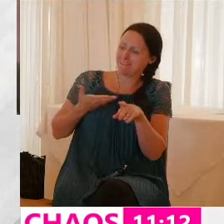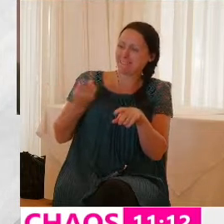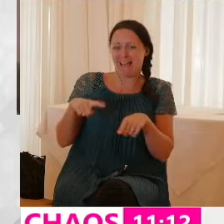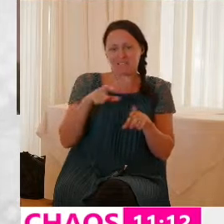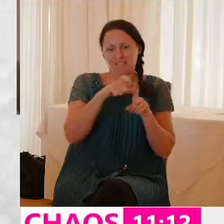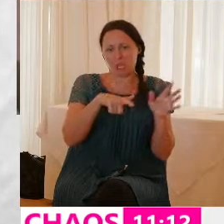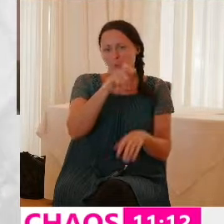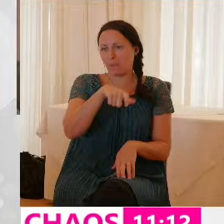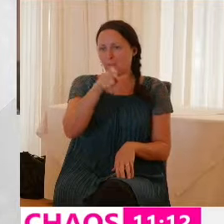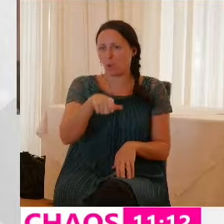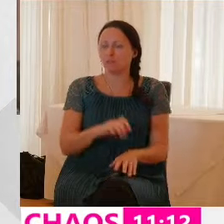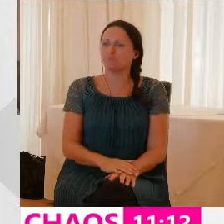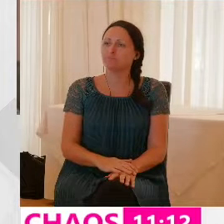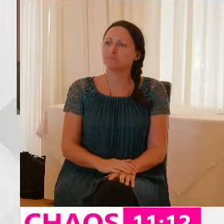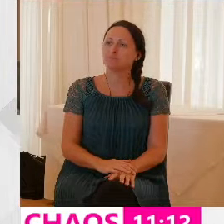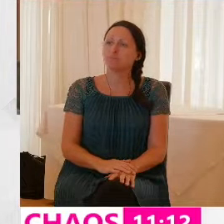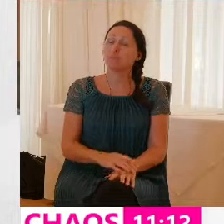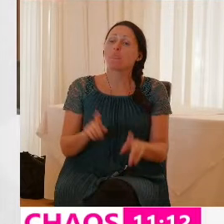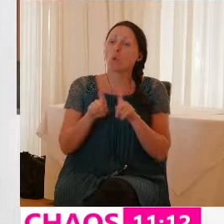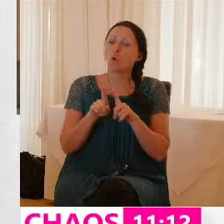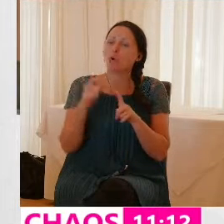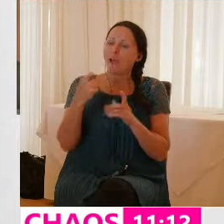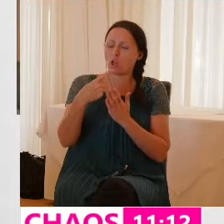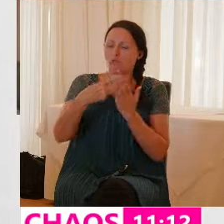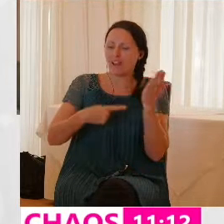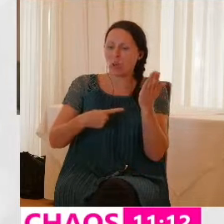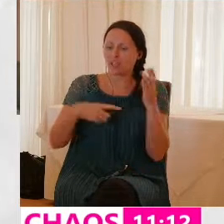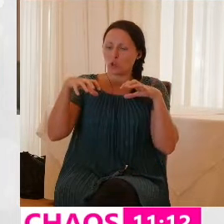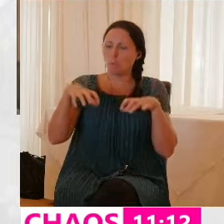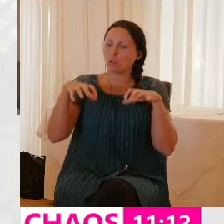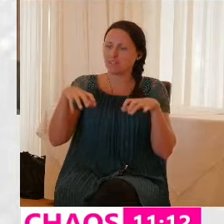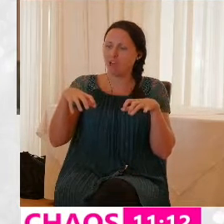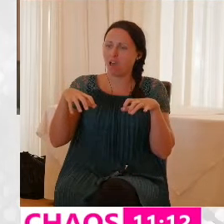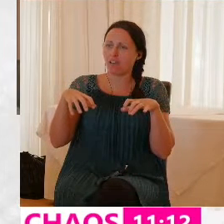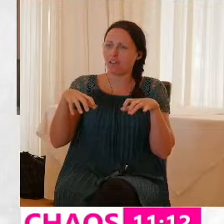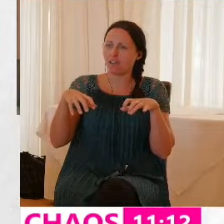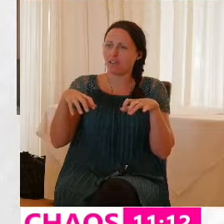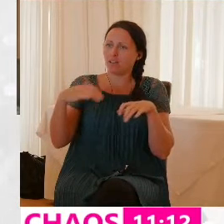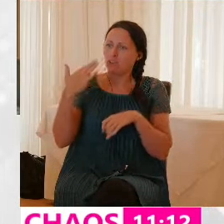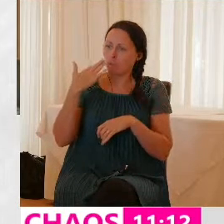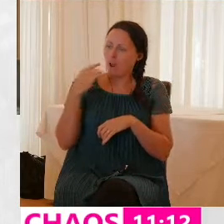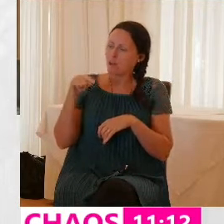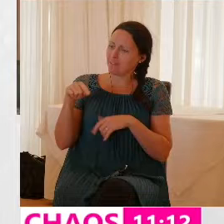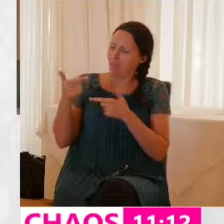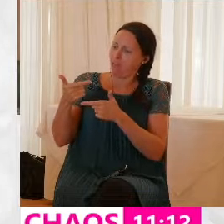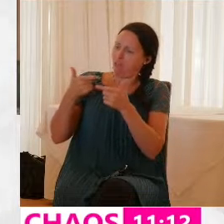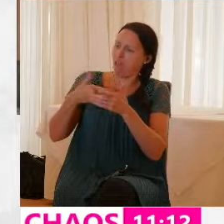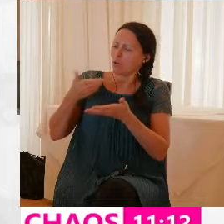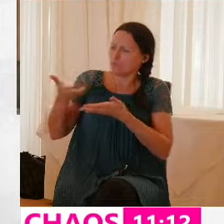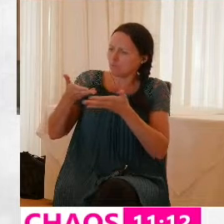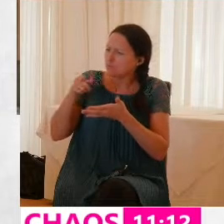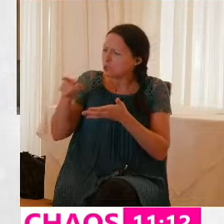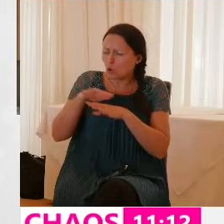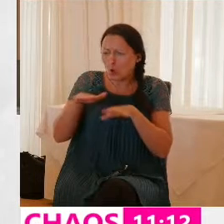as I told you, there is a regulation monster as well. It's not only cost. When I was there, I was saying that, okay, you are not aware of the regulations